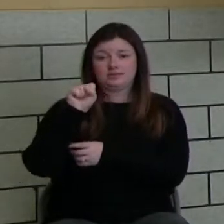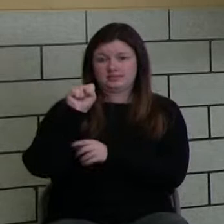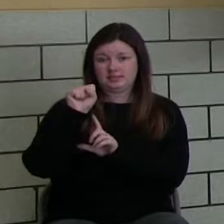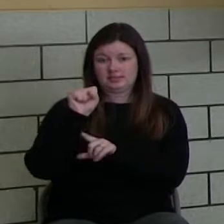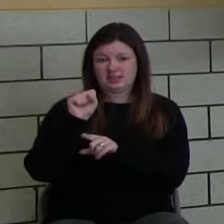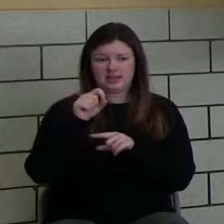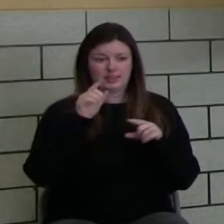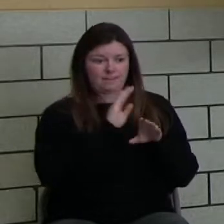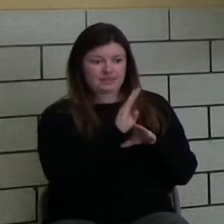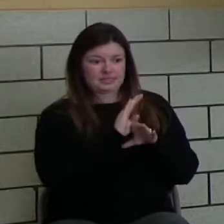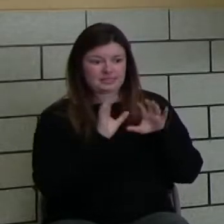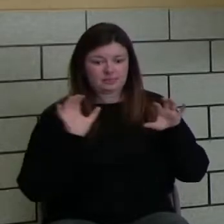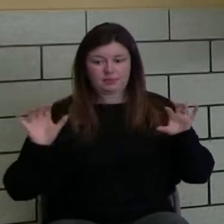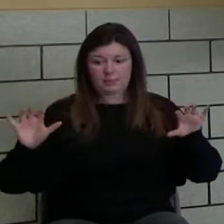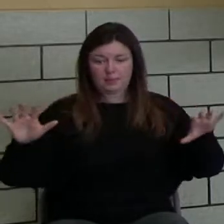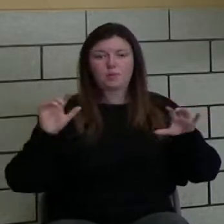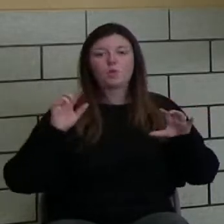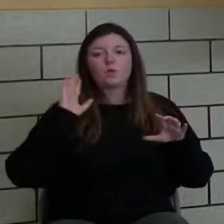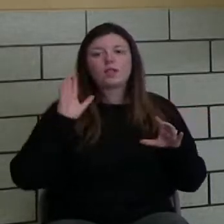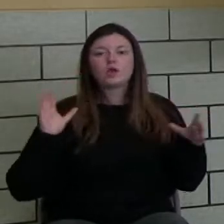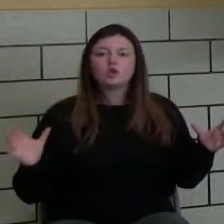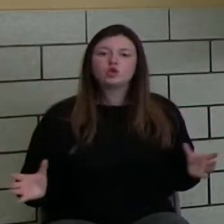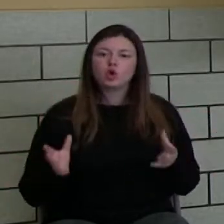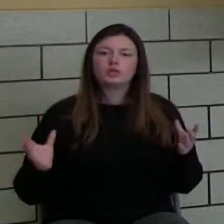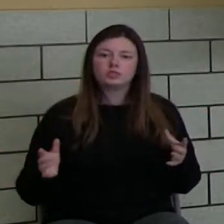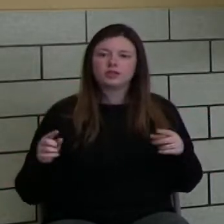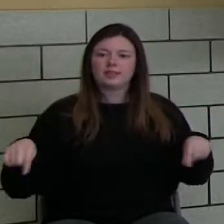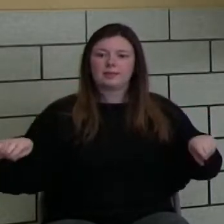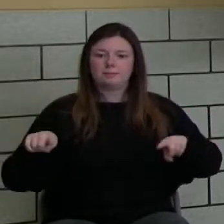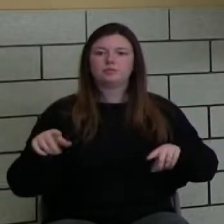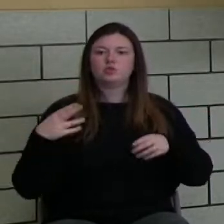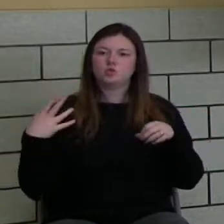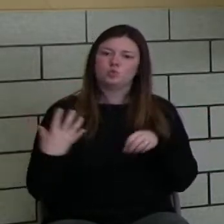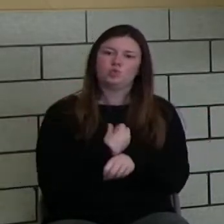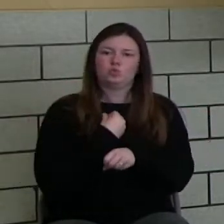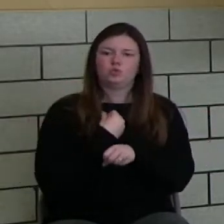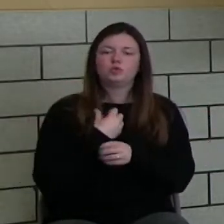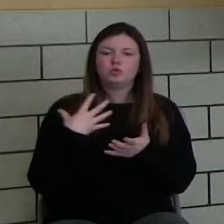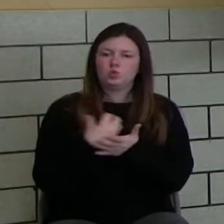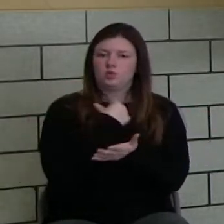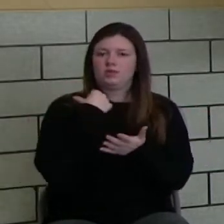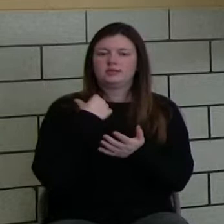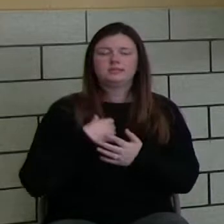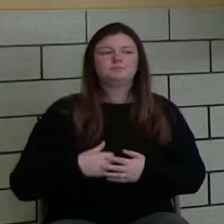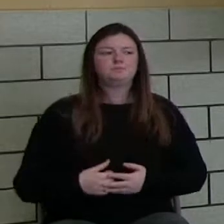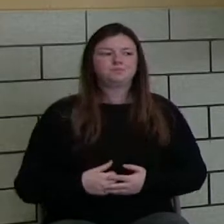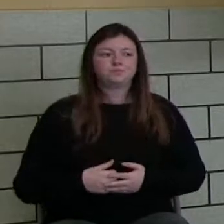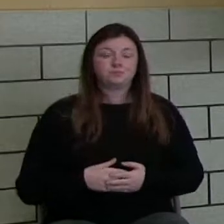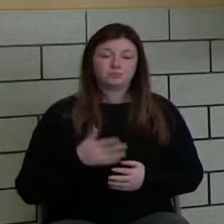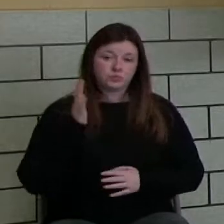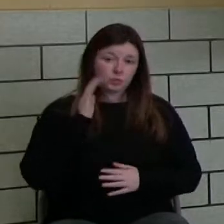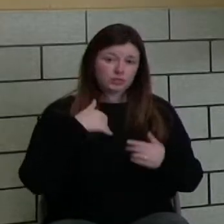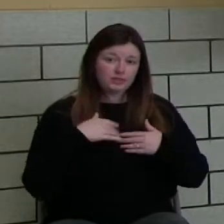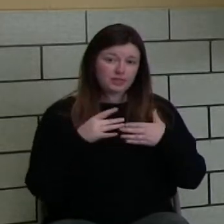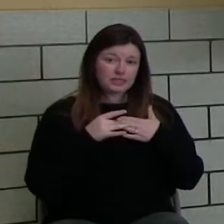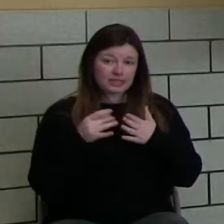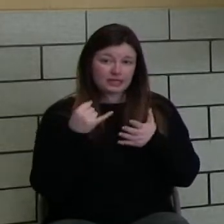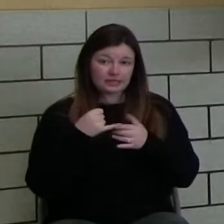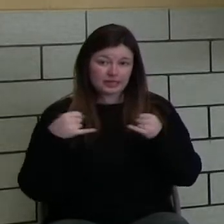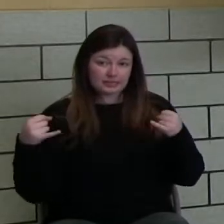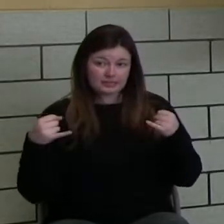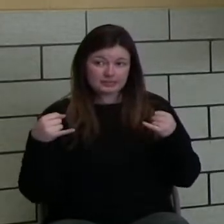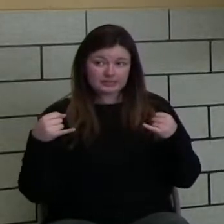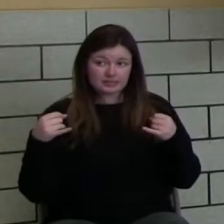encouraged to utilize, are there guidelines as to what they can do to those